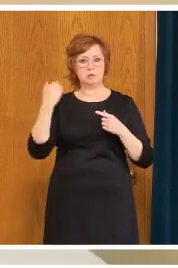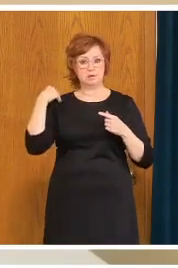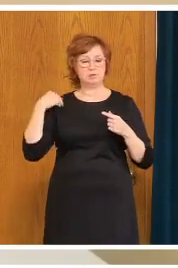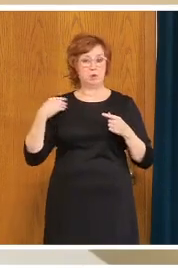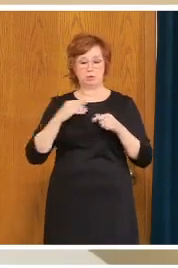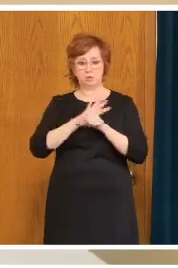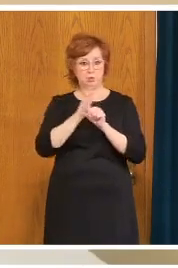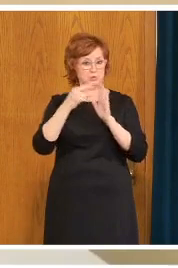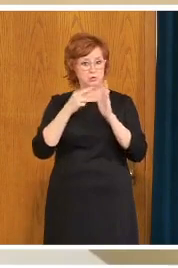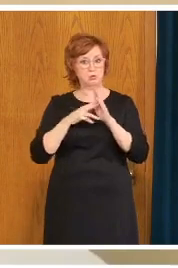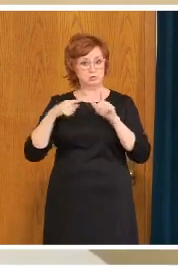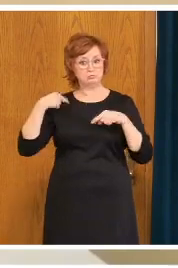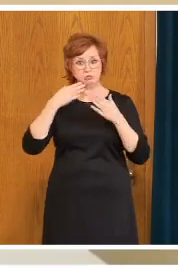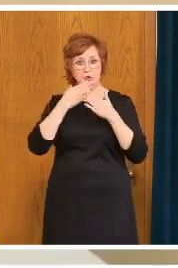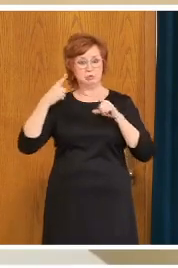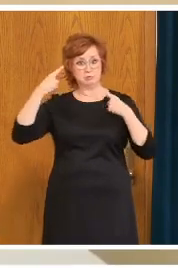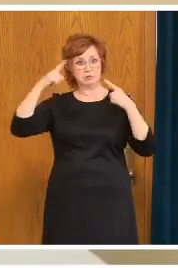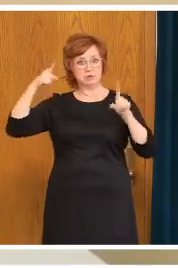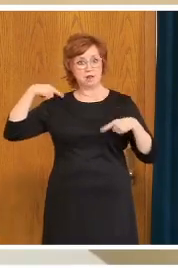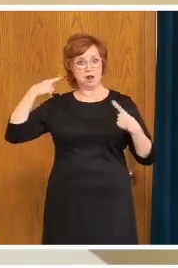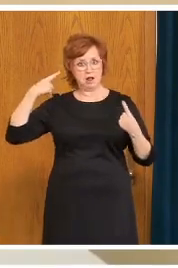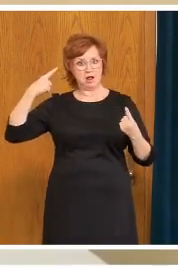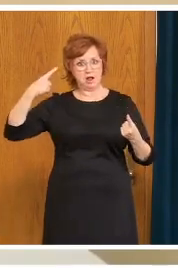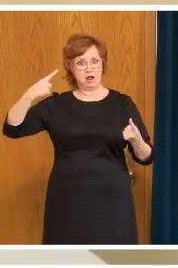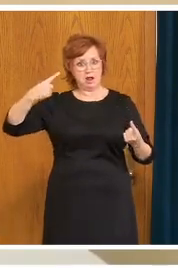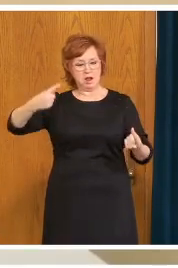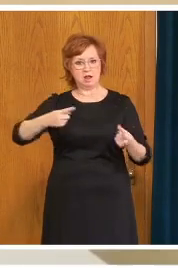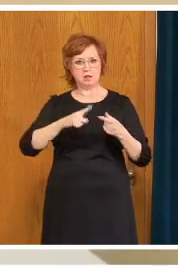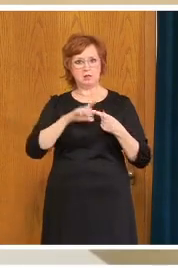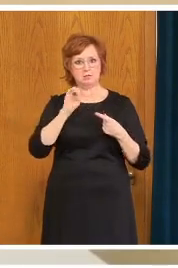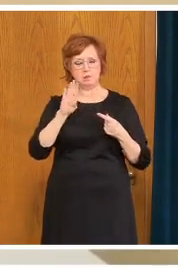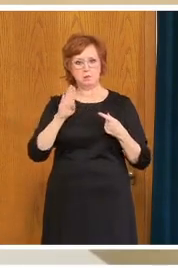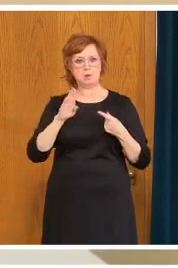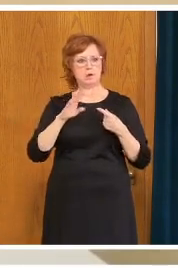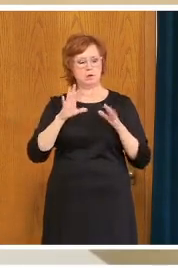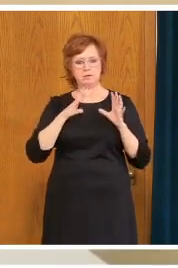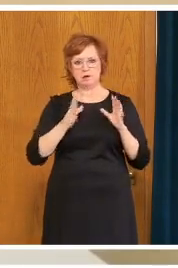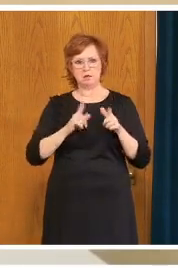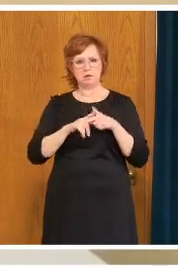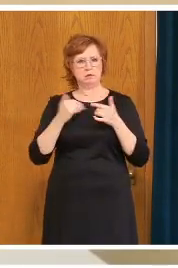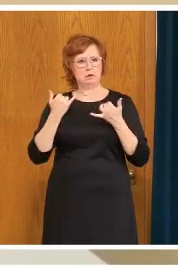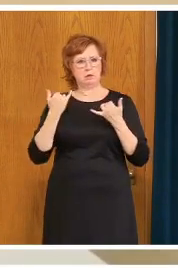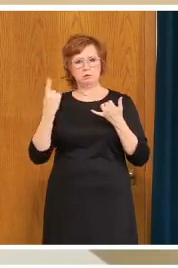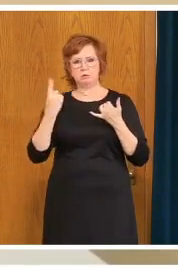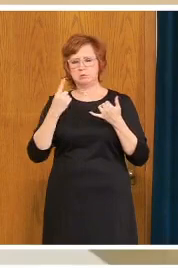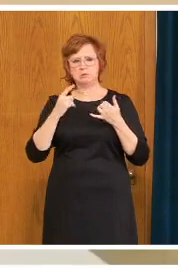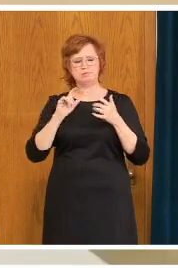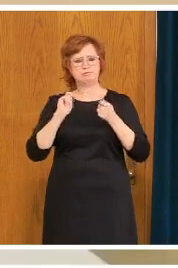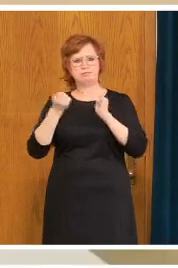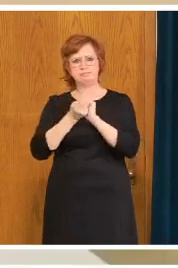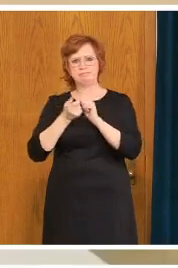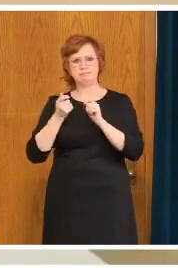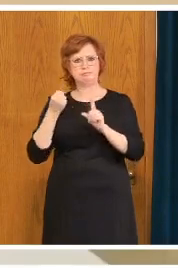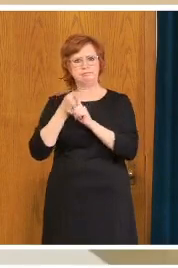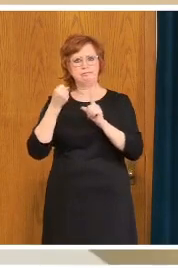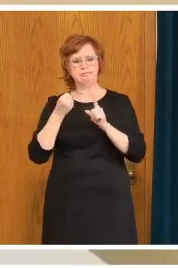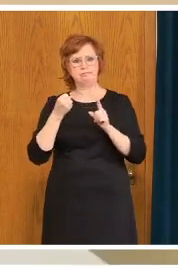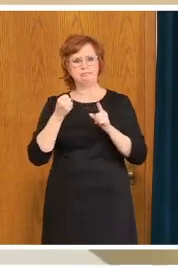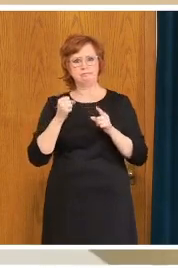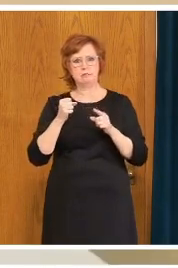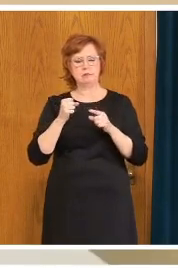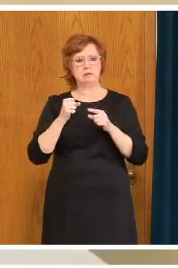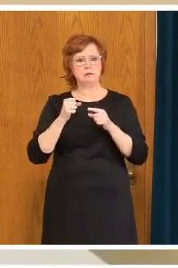well. So again, reviewing all COVID protocols, including staying home when you're sick, physically distancing, using a mask